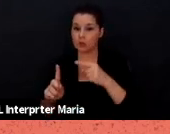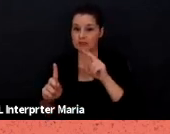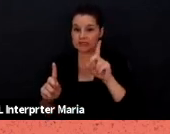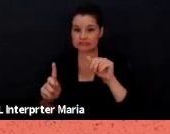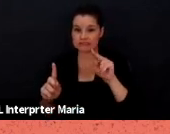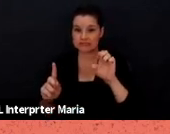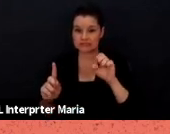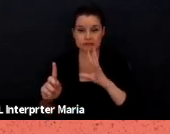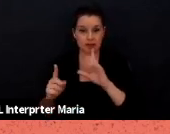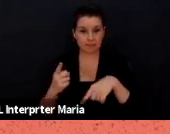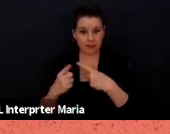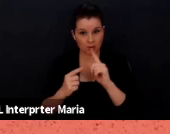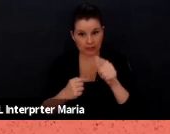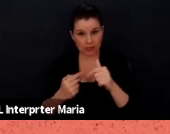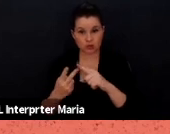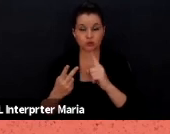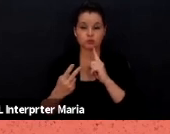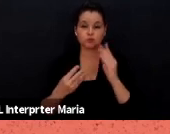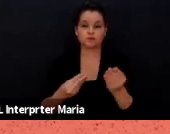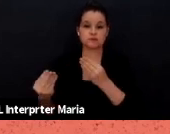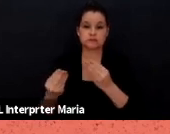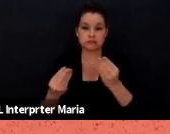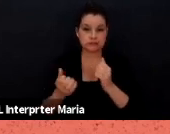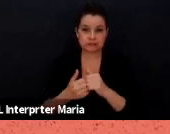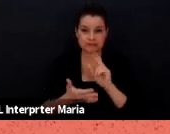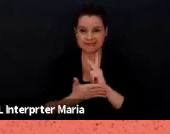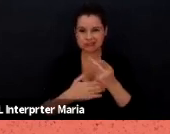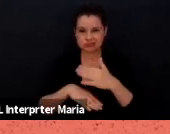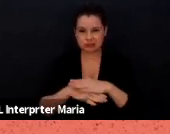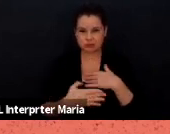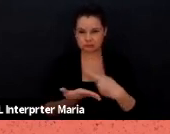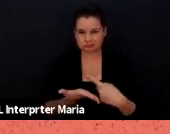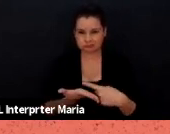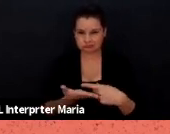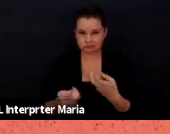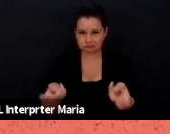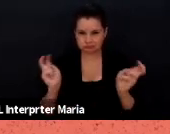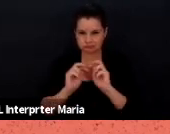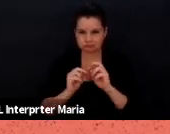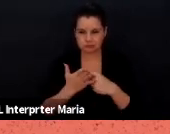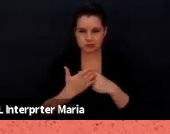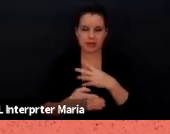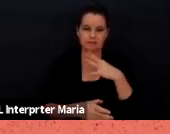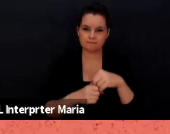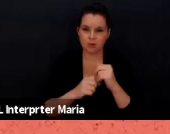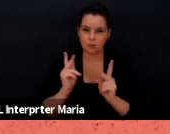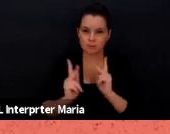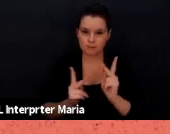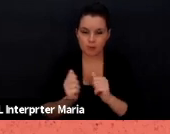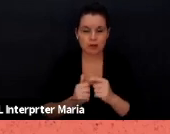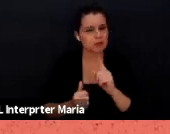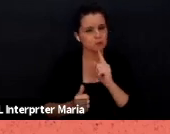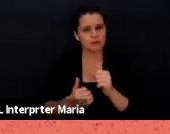of earlier to facilitate these kitchen table conversations and engage with folks in a